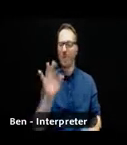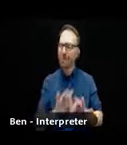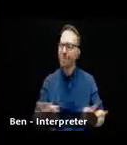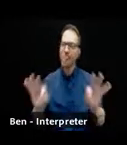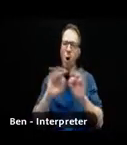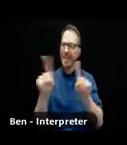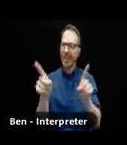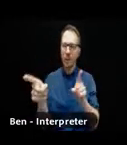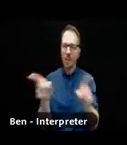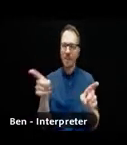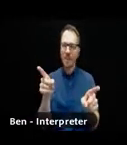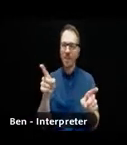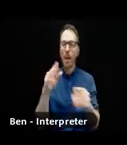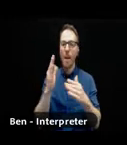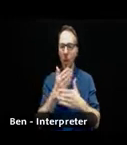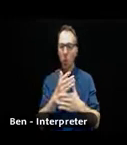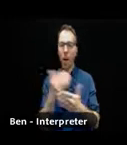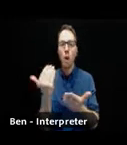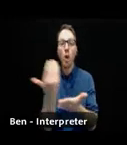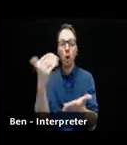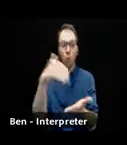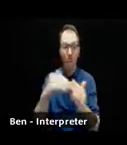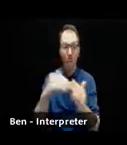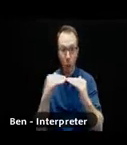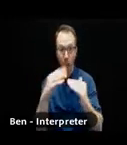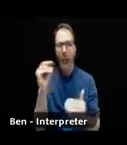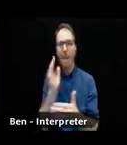between restorative justice and mediation, which I will get to.